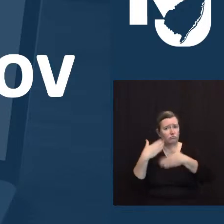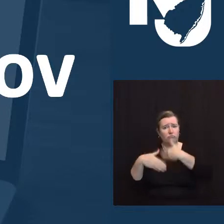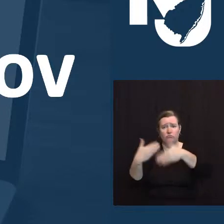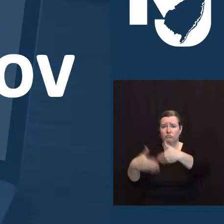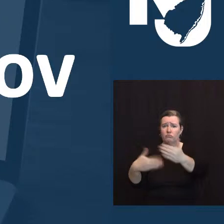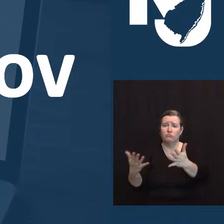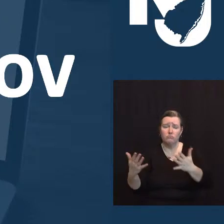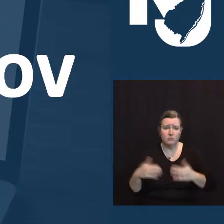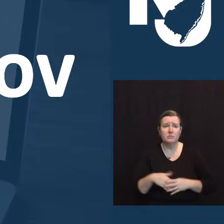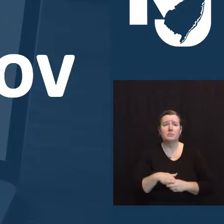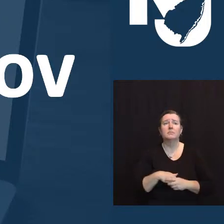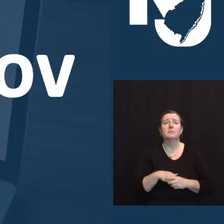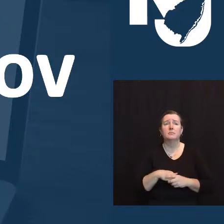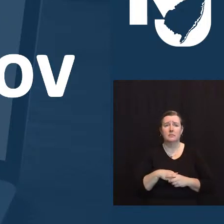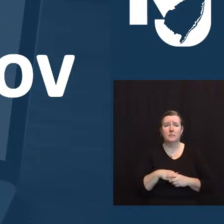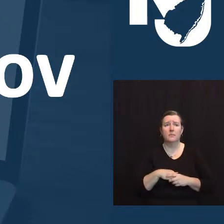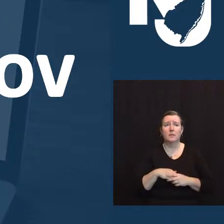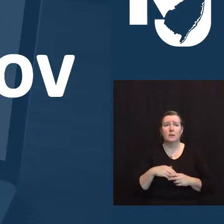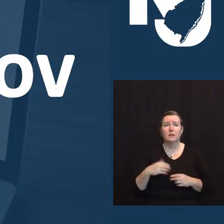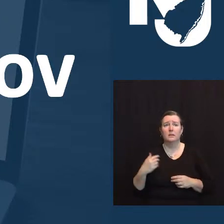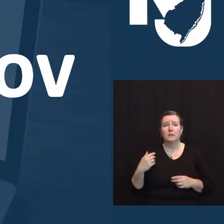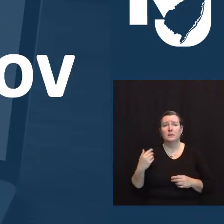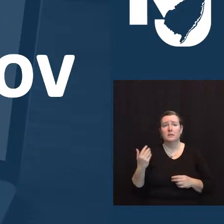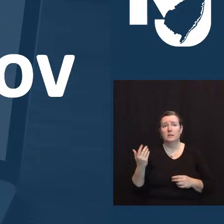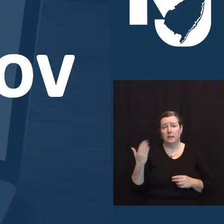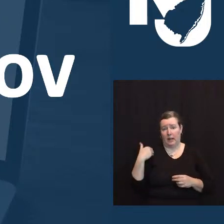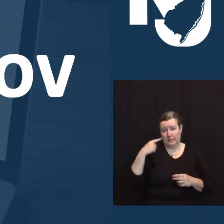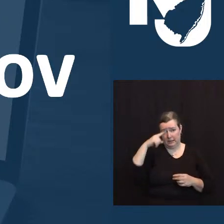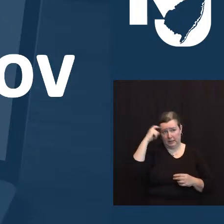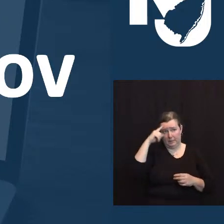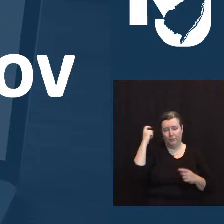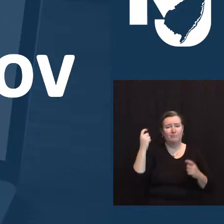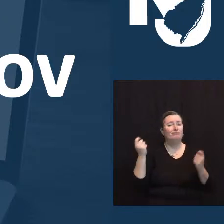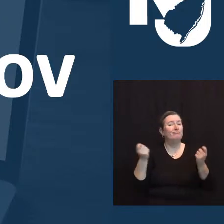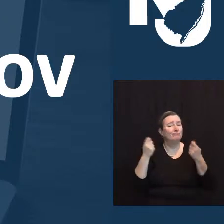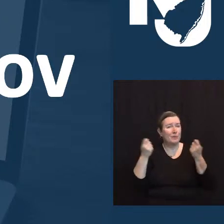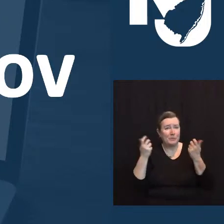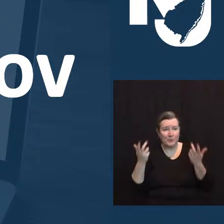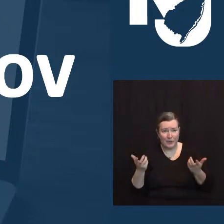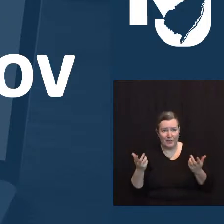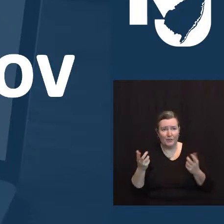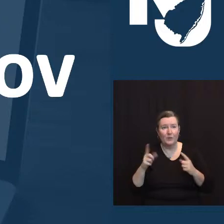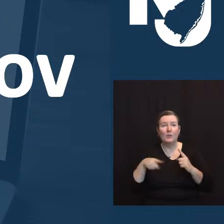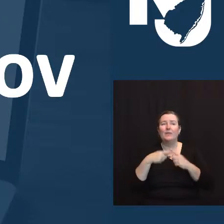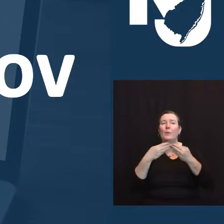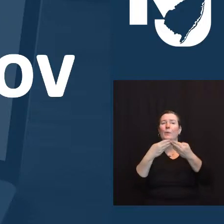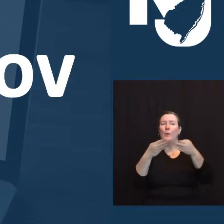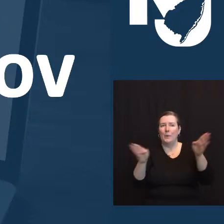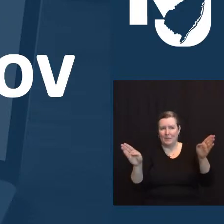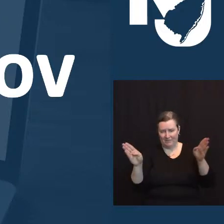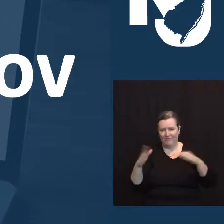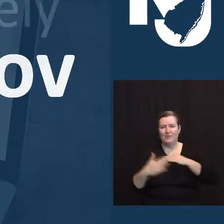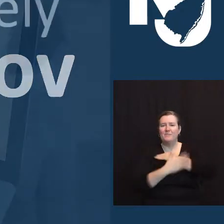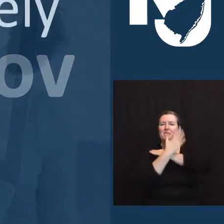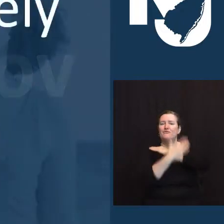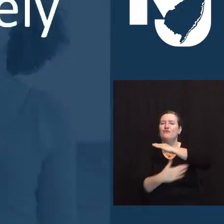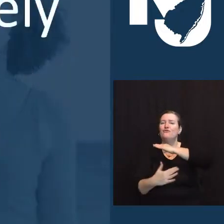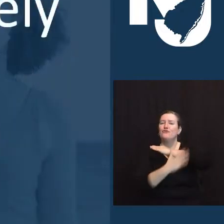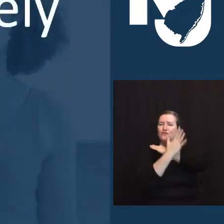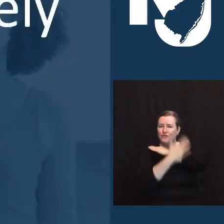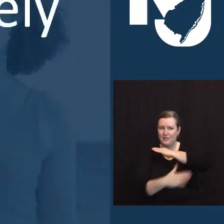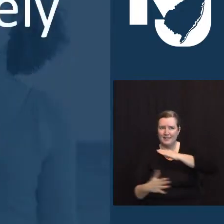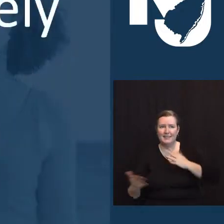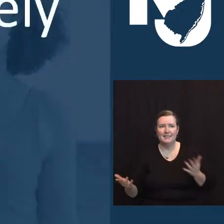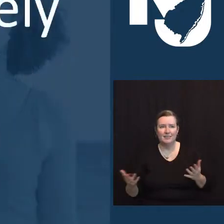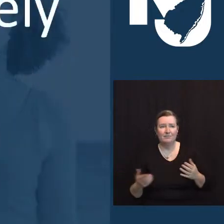celebrate last summer at an open Jersey shore, and as we expect to be in a much better place this summer, we can announce